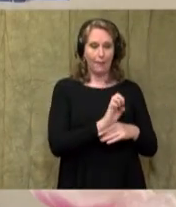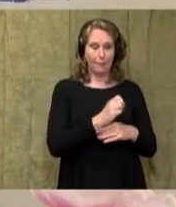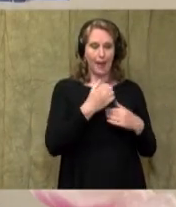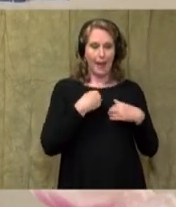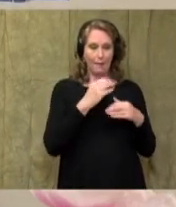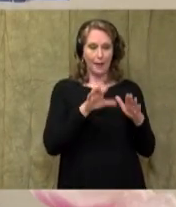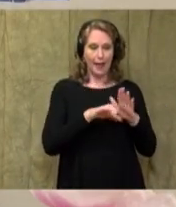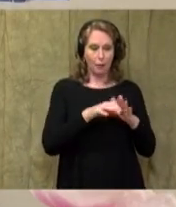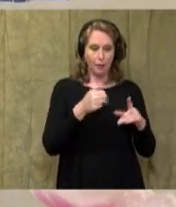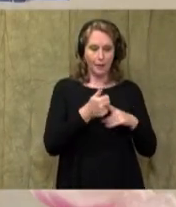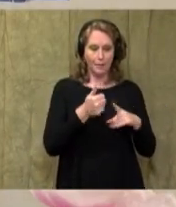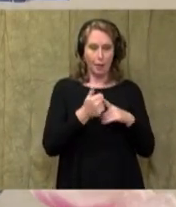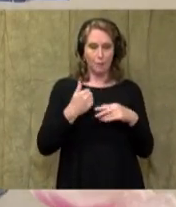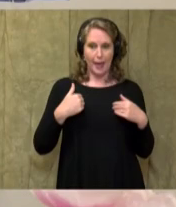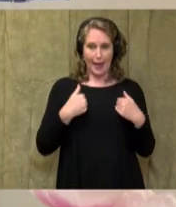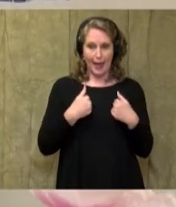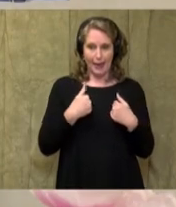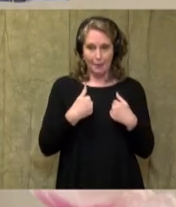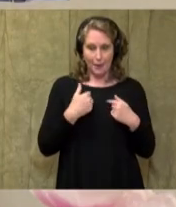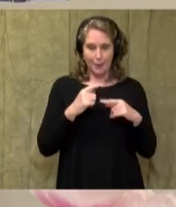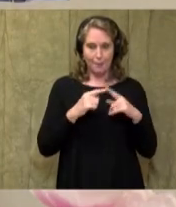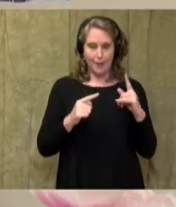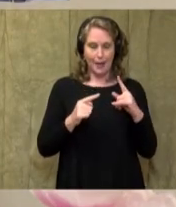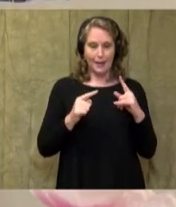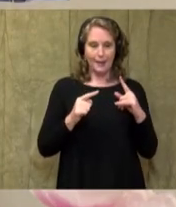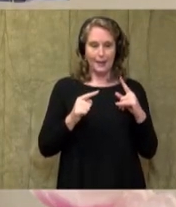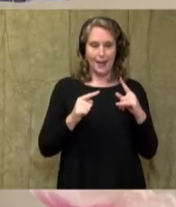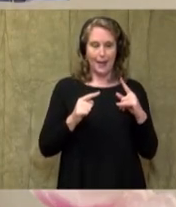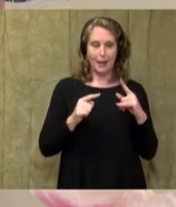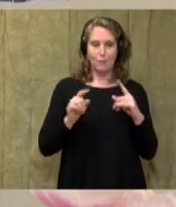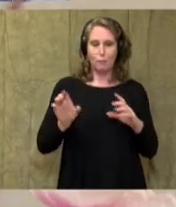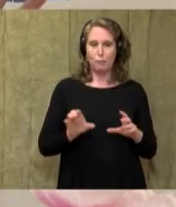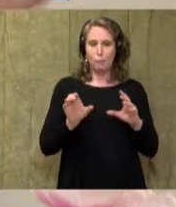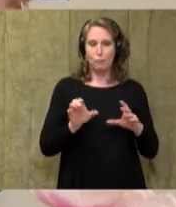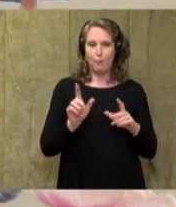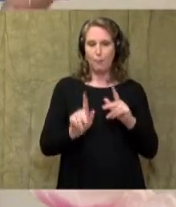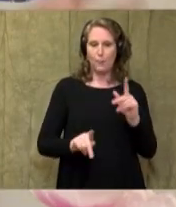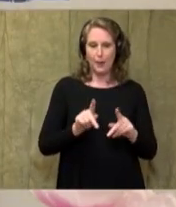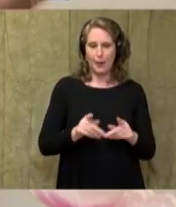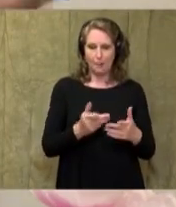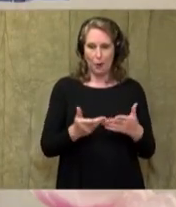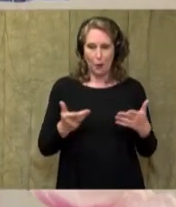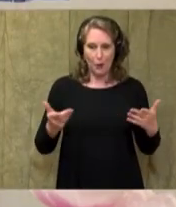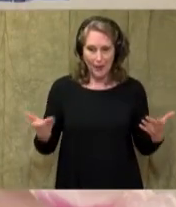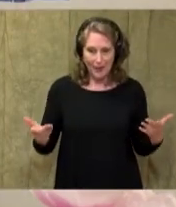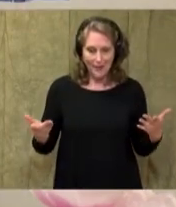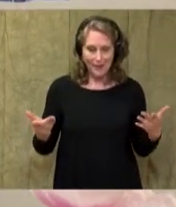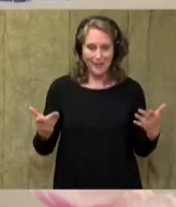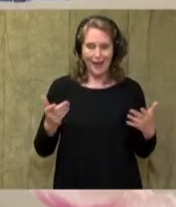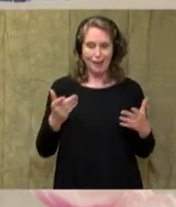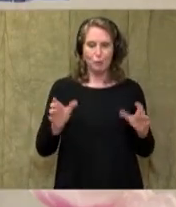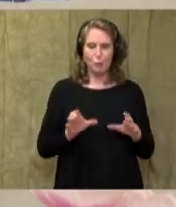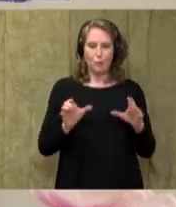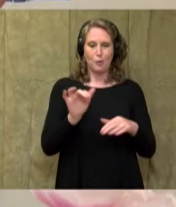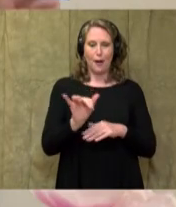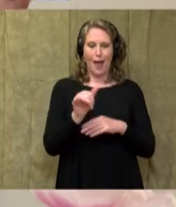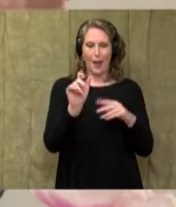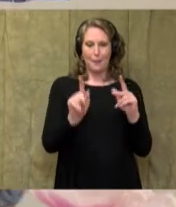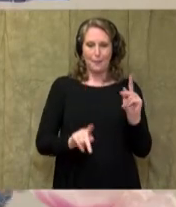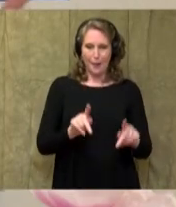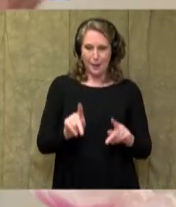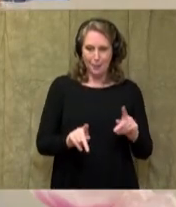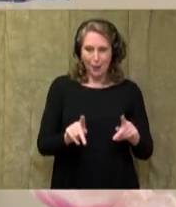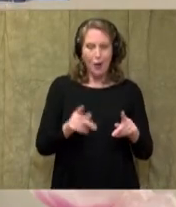characters that are animals, but they have human characteristics. So the characters act like humans. And we can